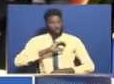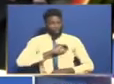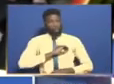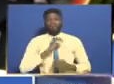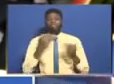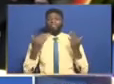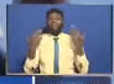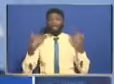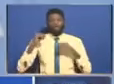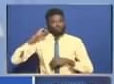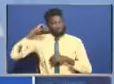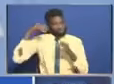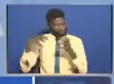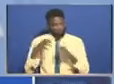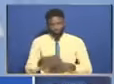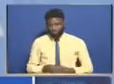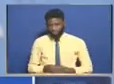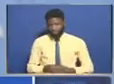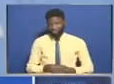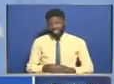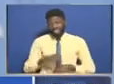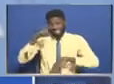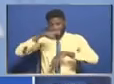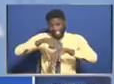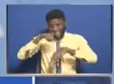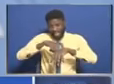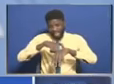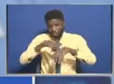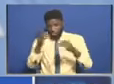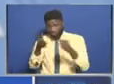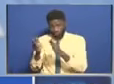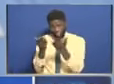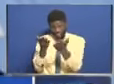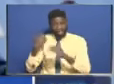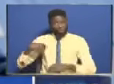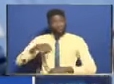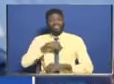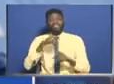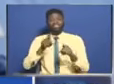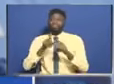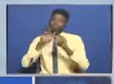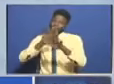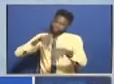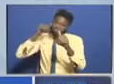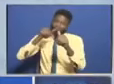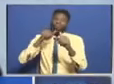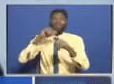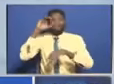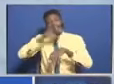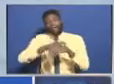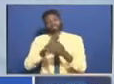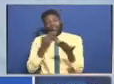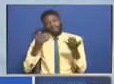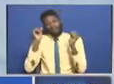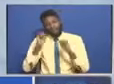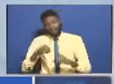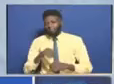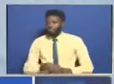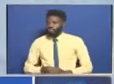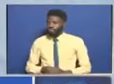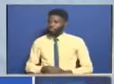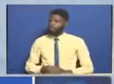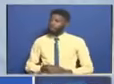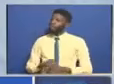hiyo nyati imeanguka, hata sisi tuwe na kisu yetu. Tunajikatia hapo. Hii haitaendelea